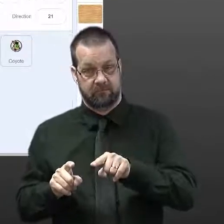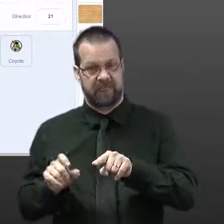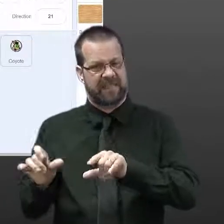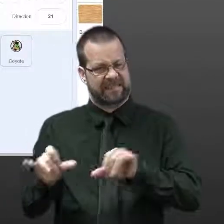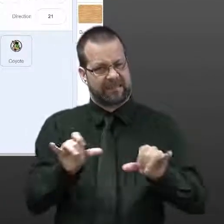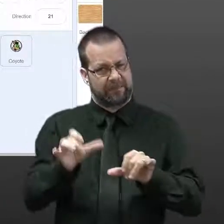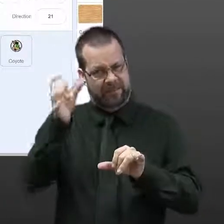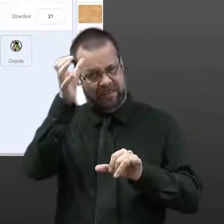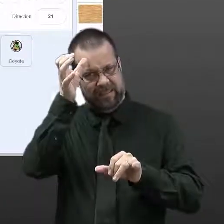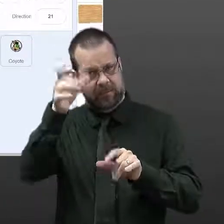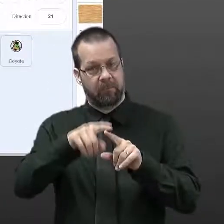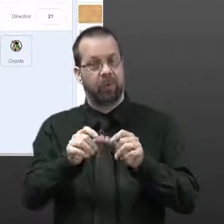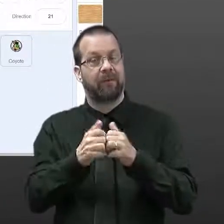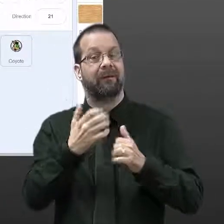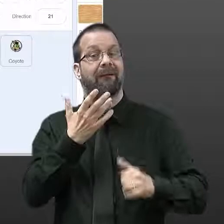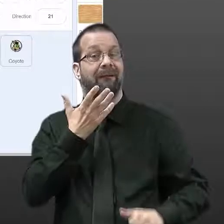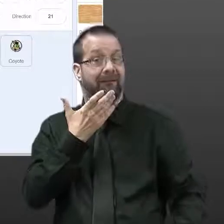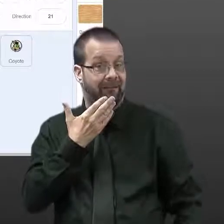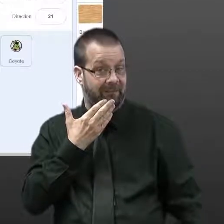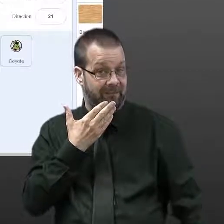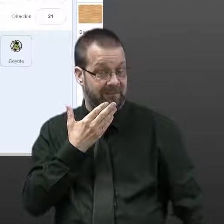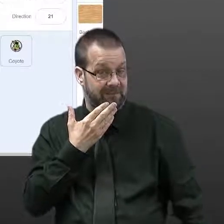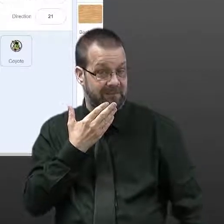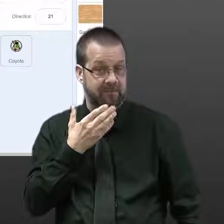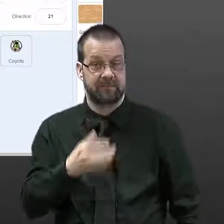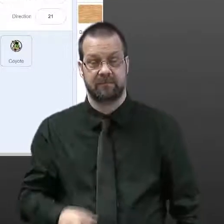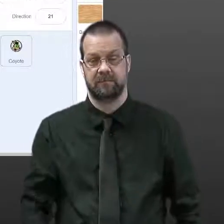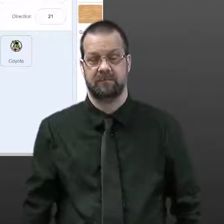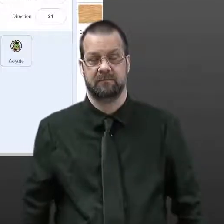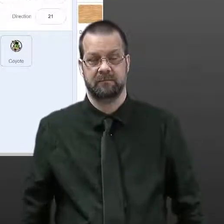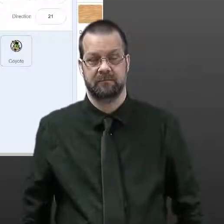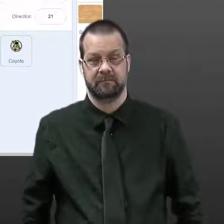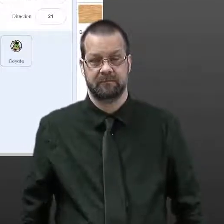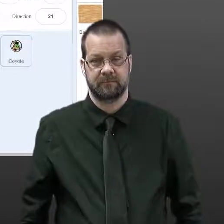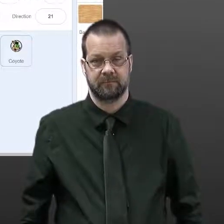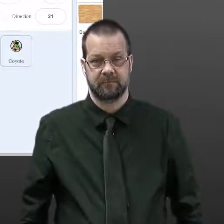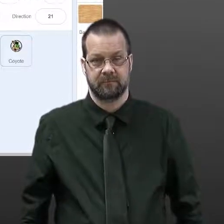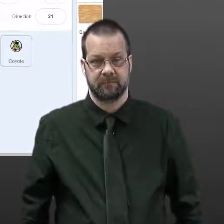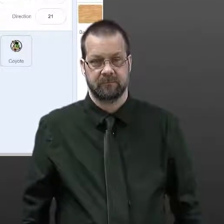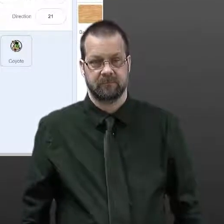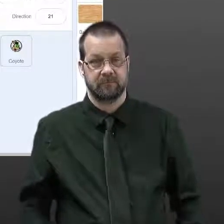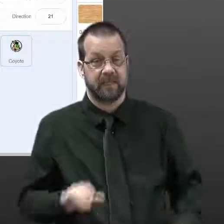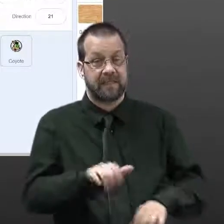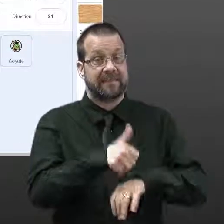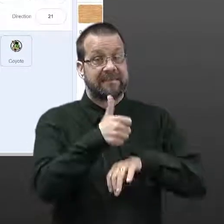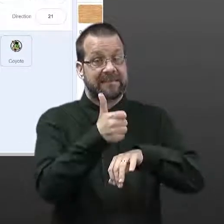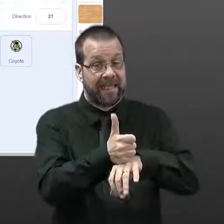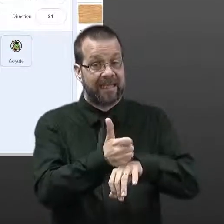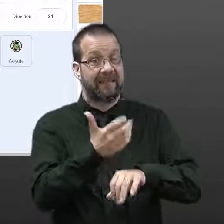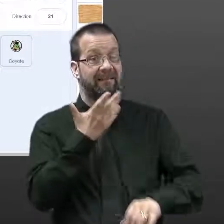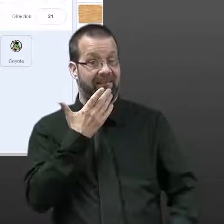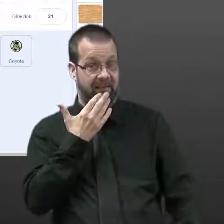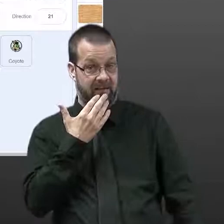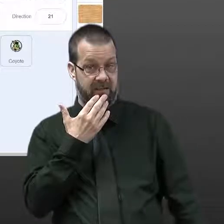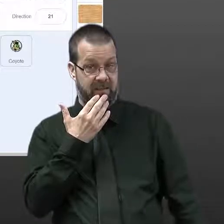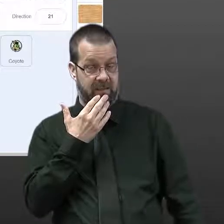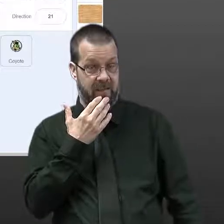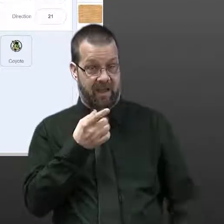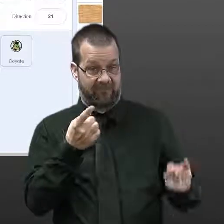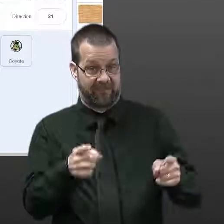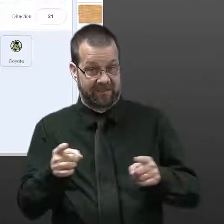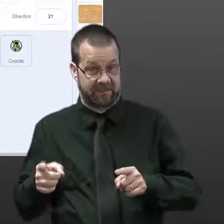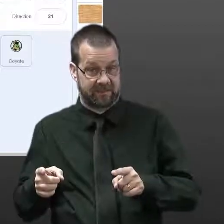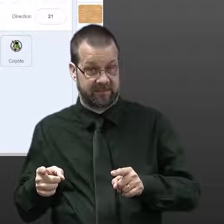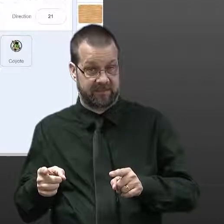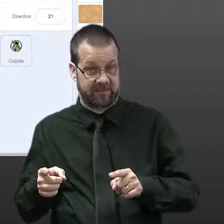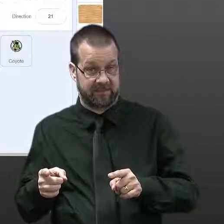same things, but with the color of the ball. So first thing we'll do is set the color effect, which you can find